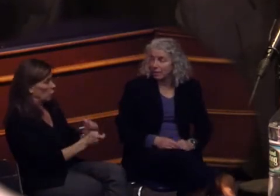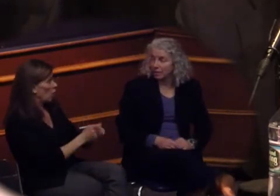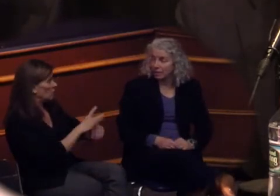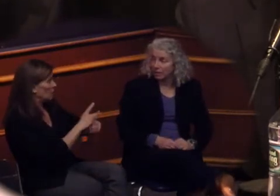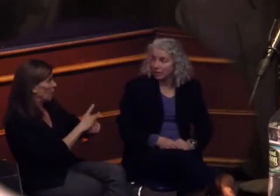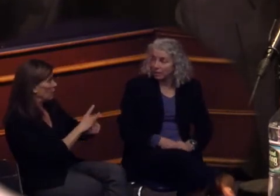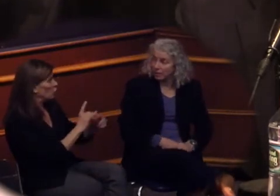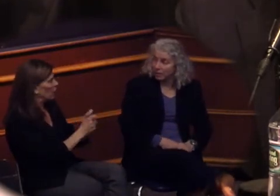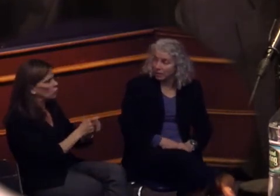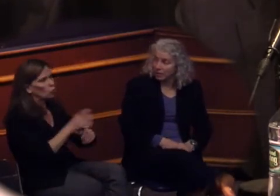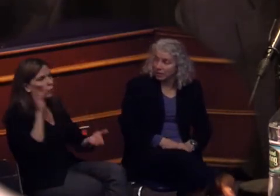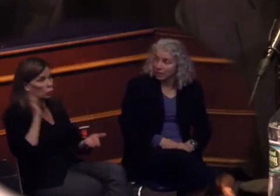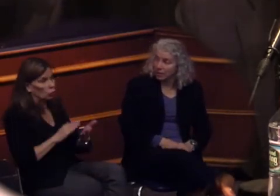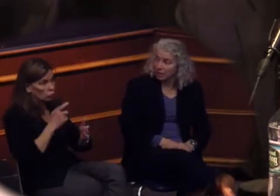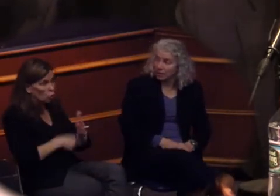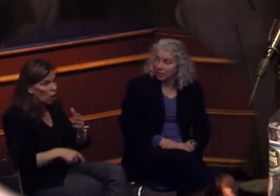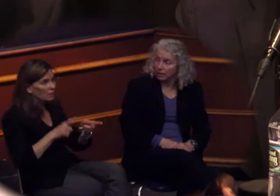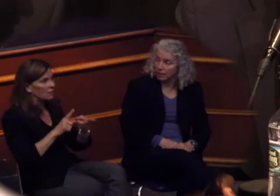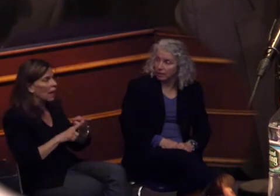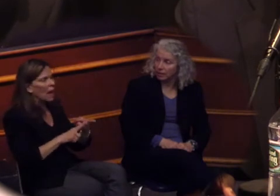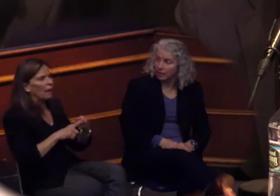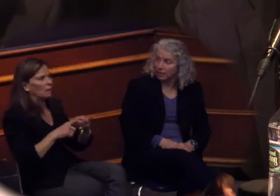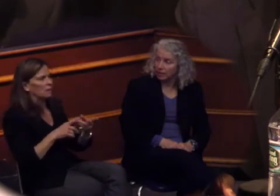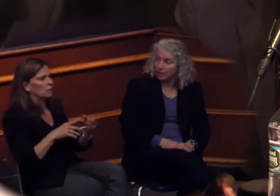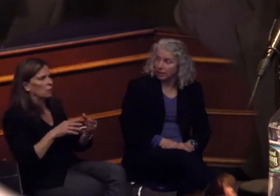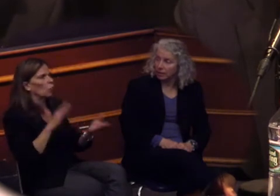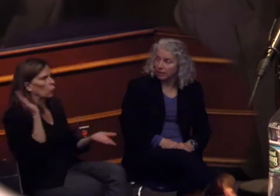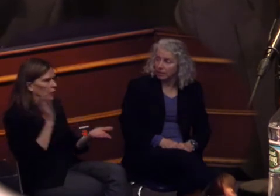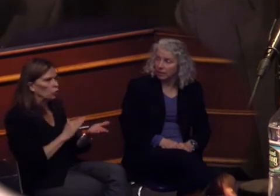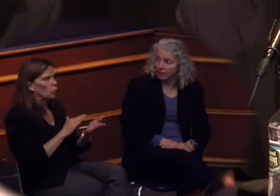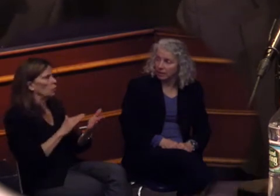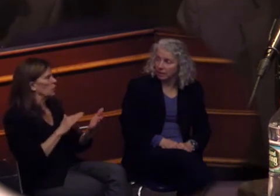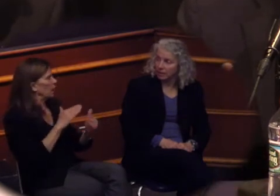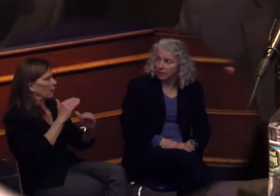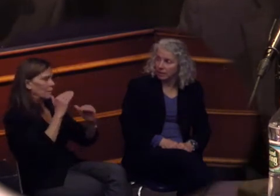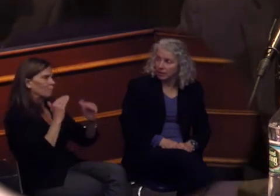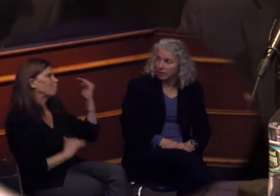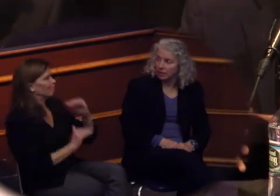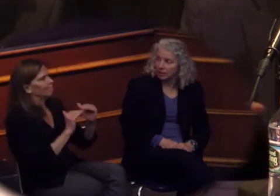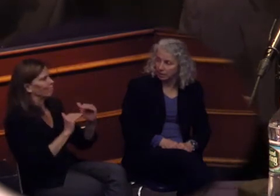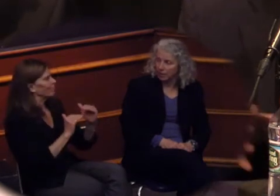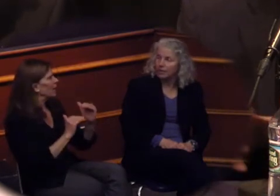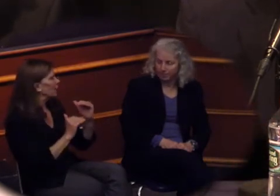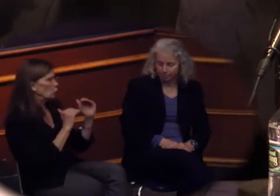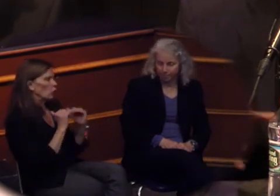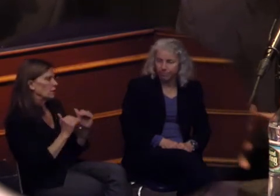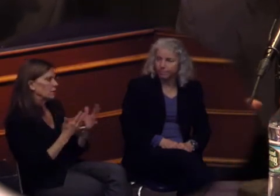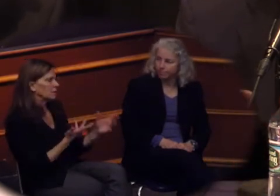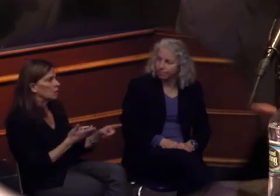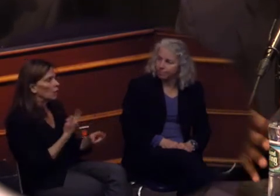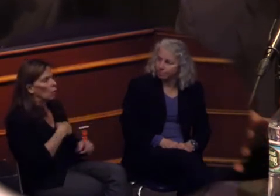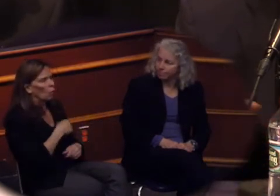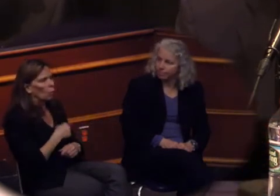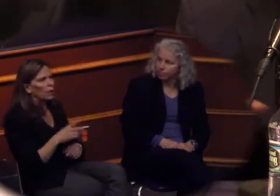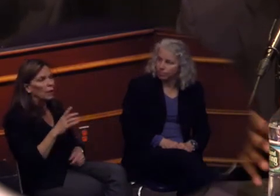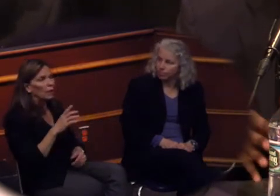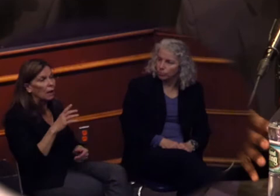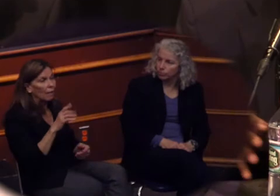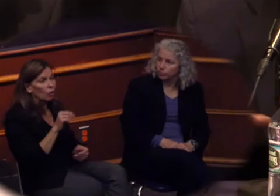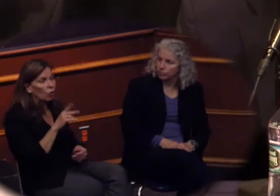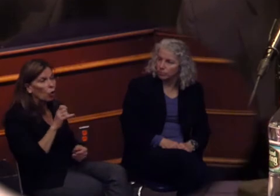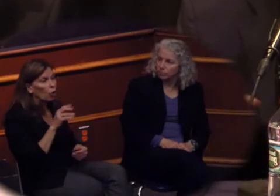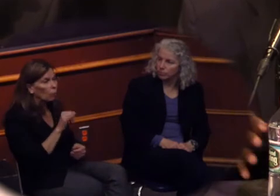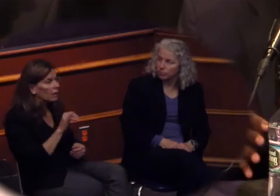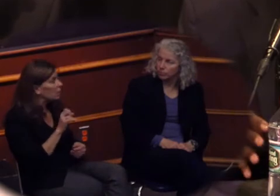reduce costs, and you can address social justice. A couple of things we did. We cut our carbon footprint in half as a city